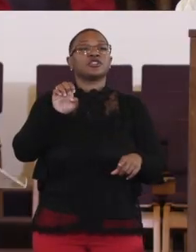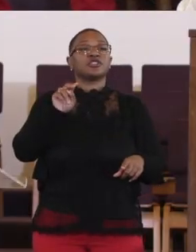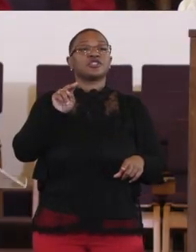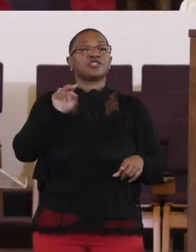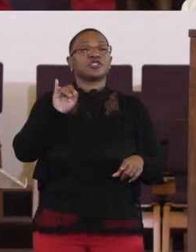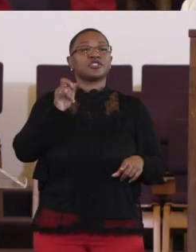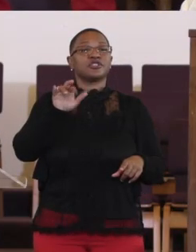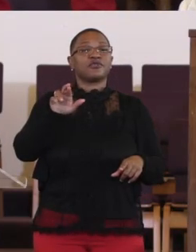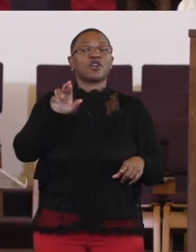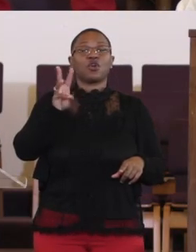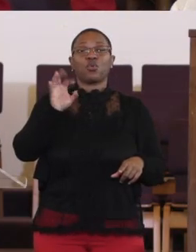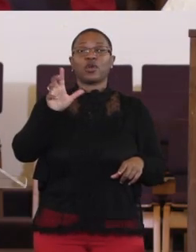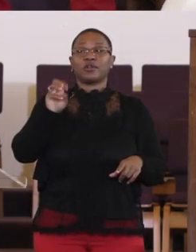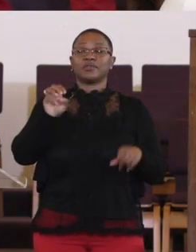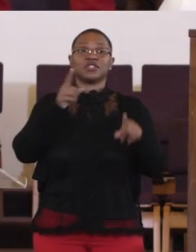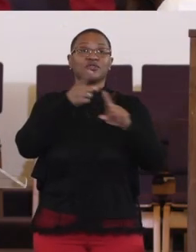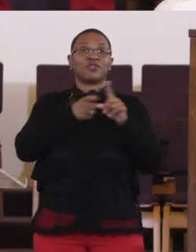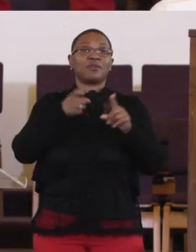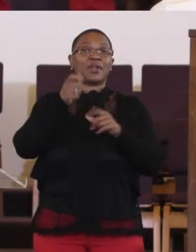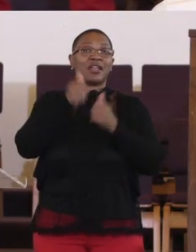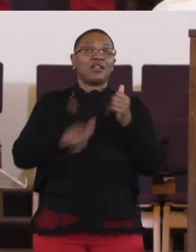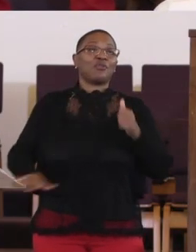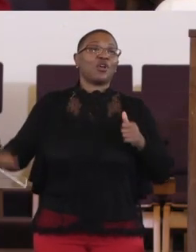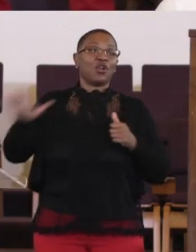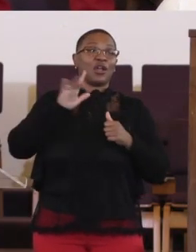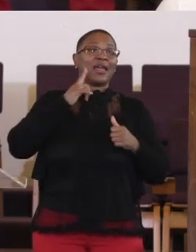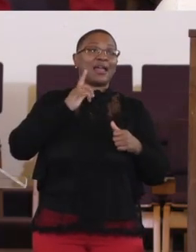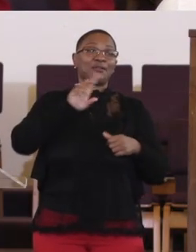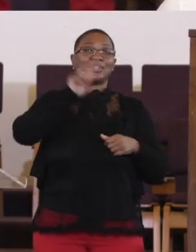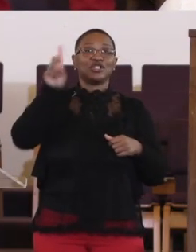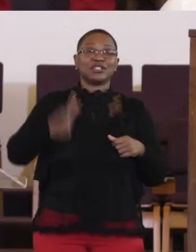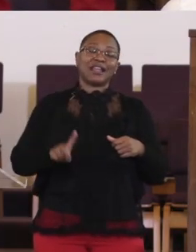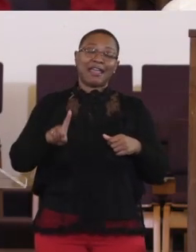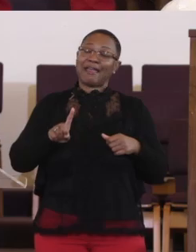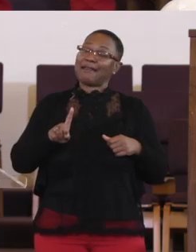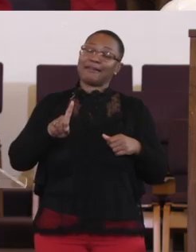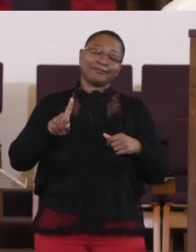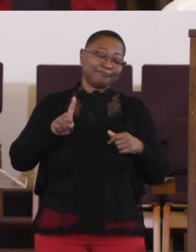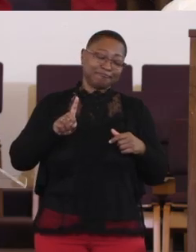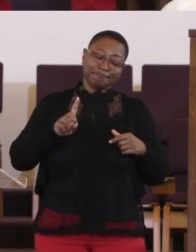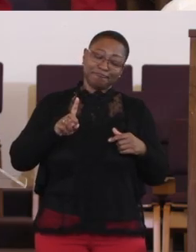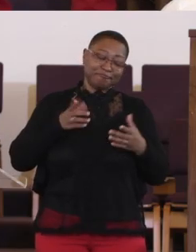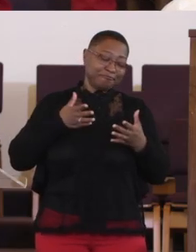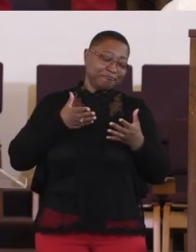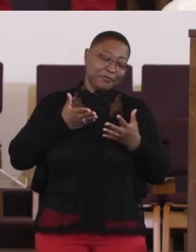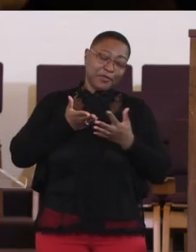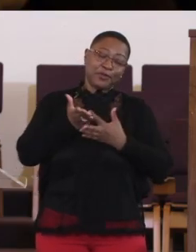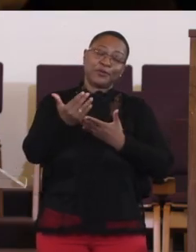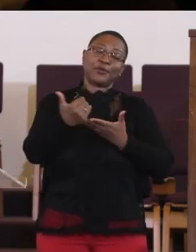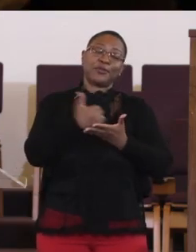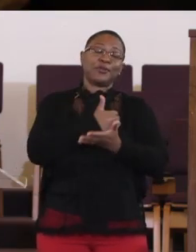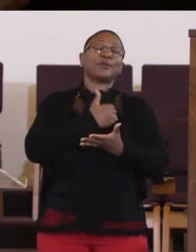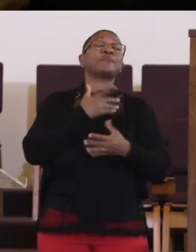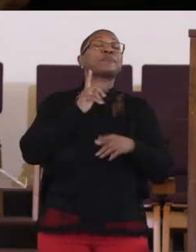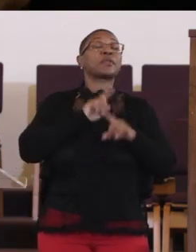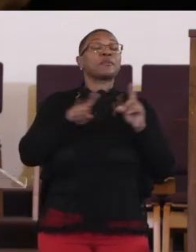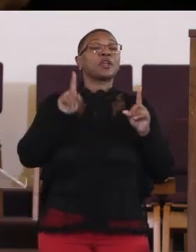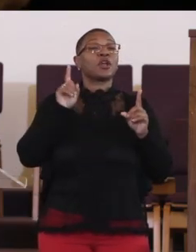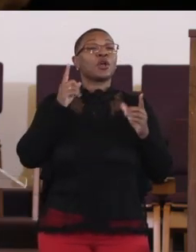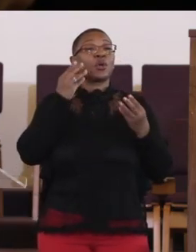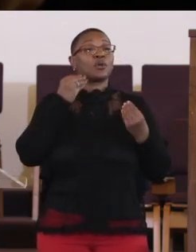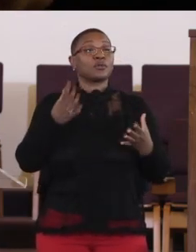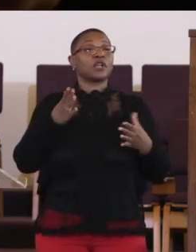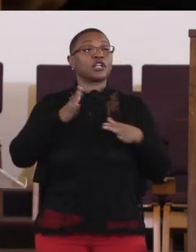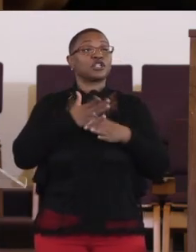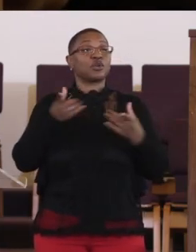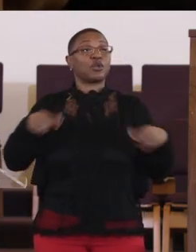Mayor. You're from every neighborhood. I'm all over. I'm a Detroit ride or die. That's what I do. But what I do want to tell you and